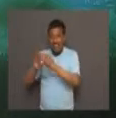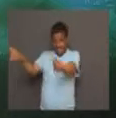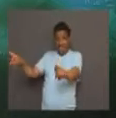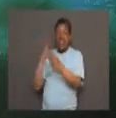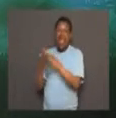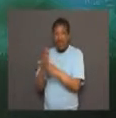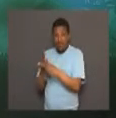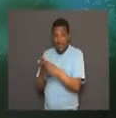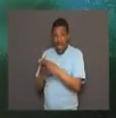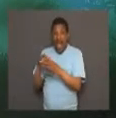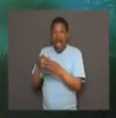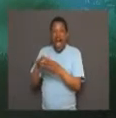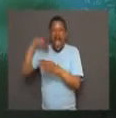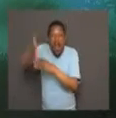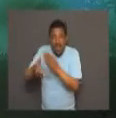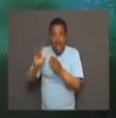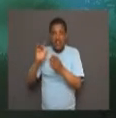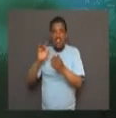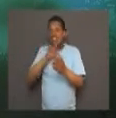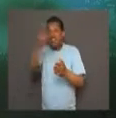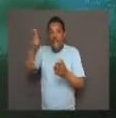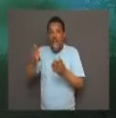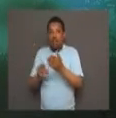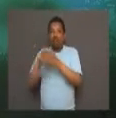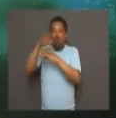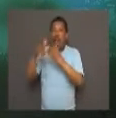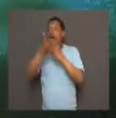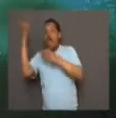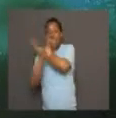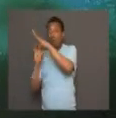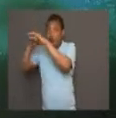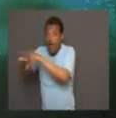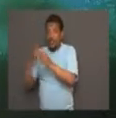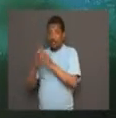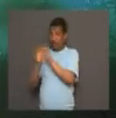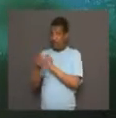different names after they cross into other countries?